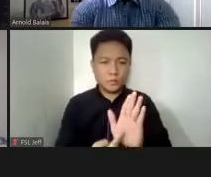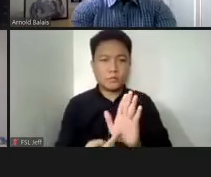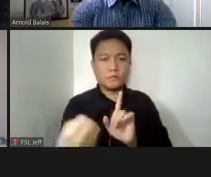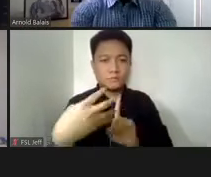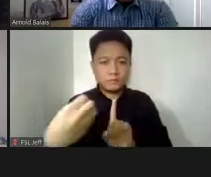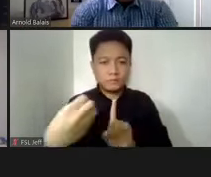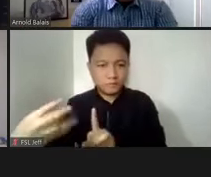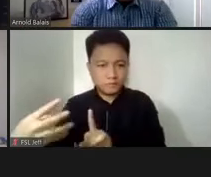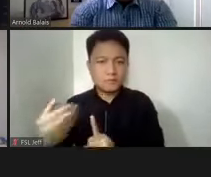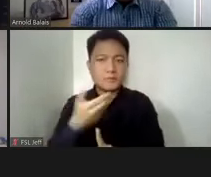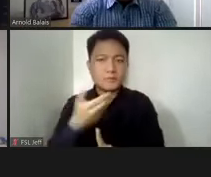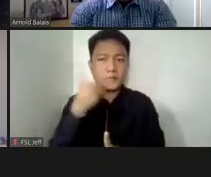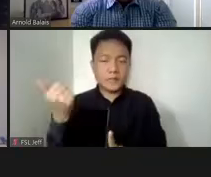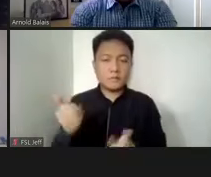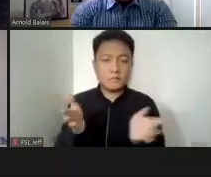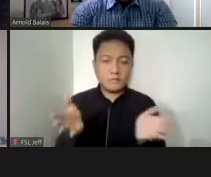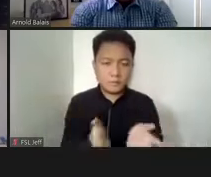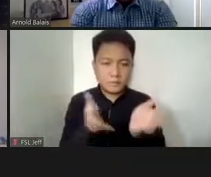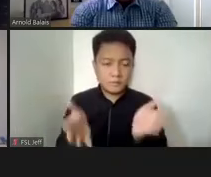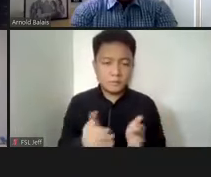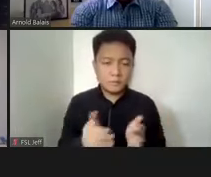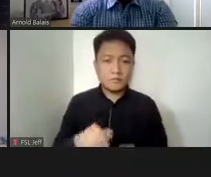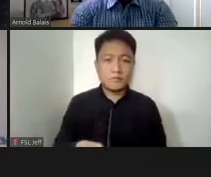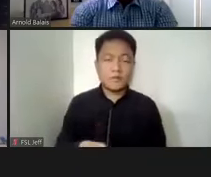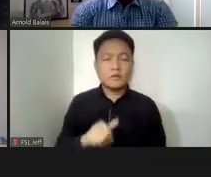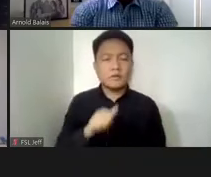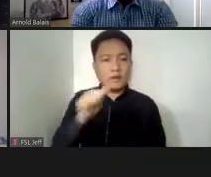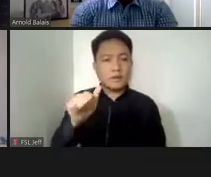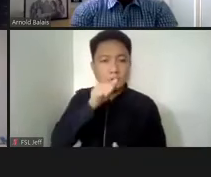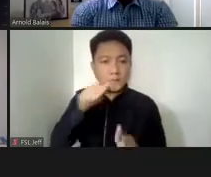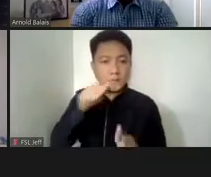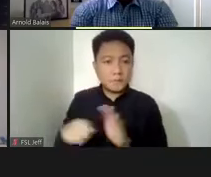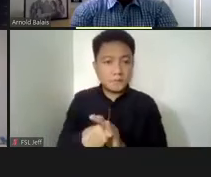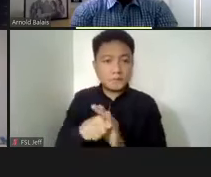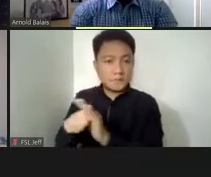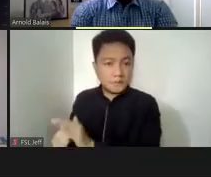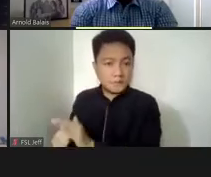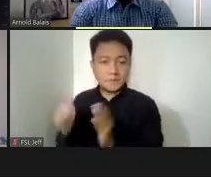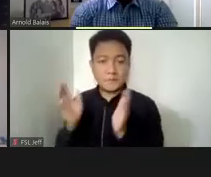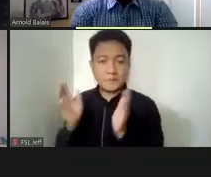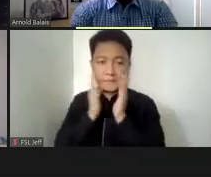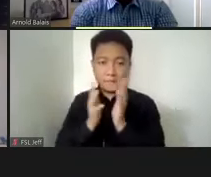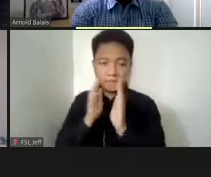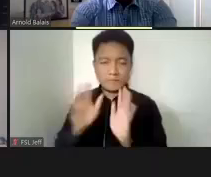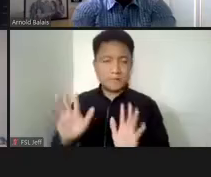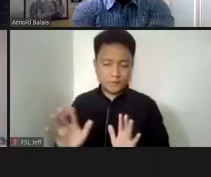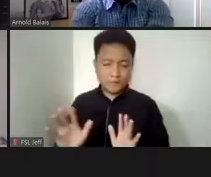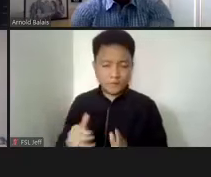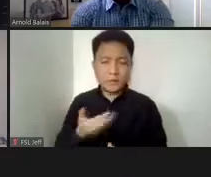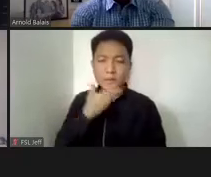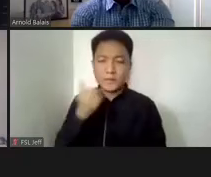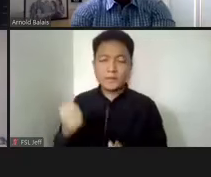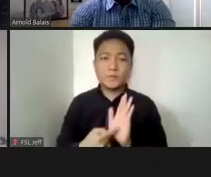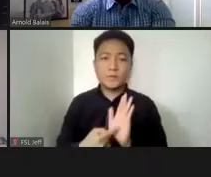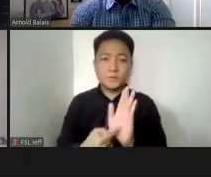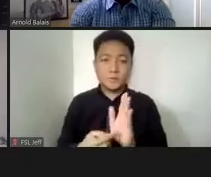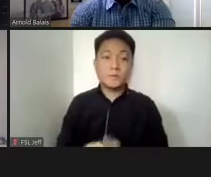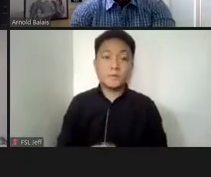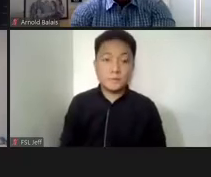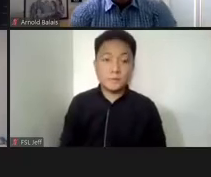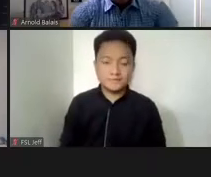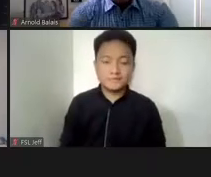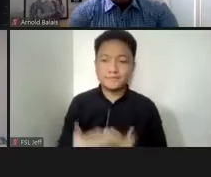Maraming salamat, Arnold. Mapunta naman tayo kay Sir Jeffrey. Nakita namin how special